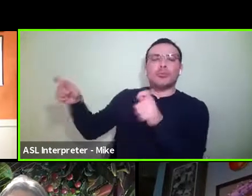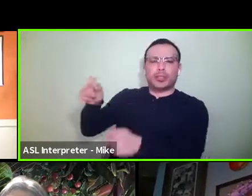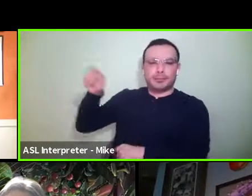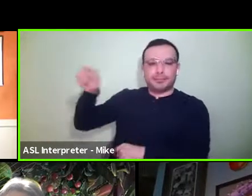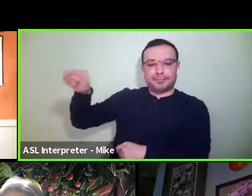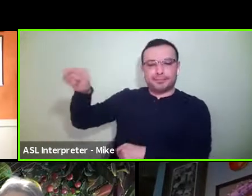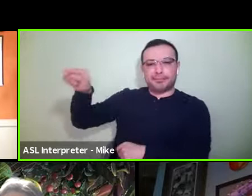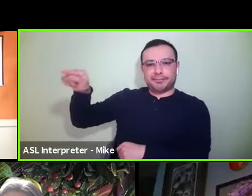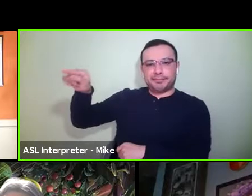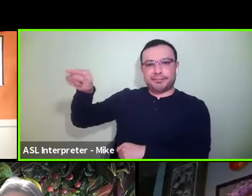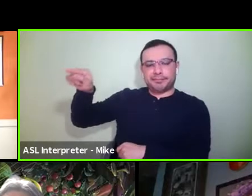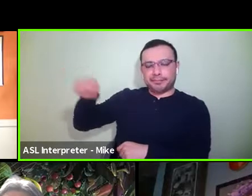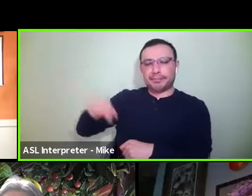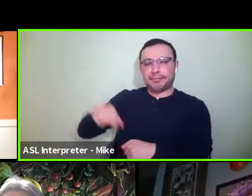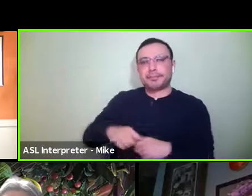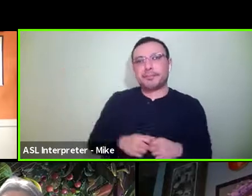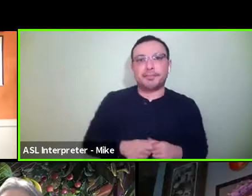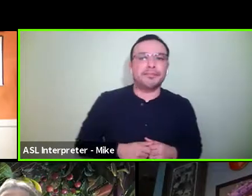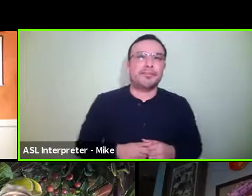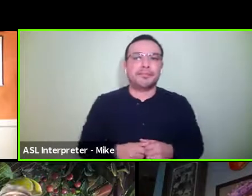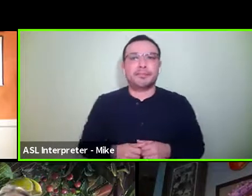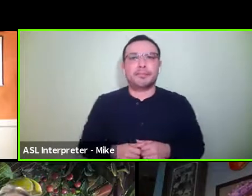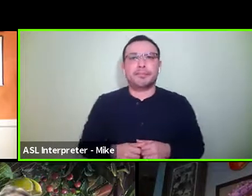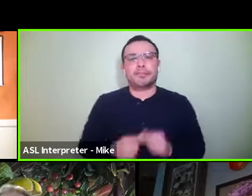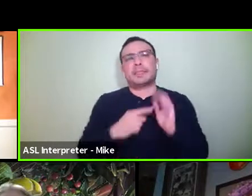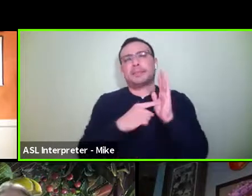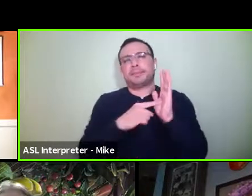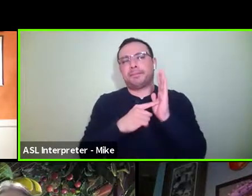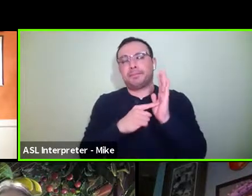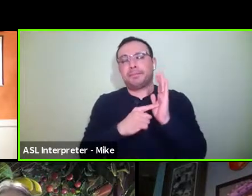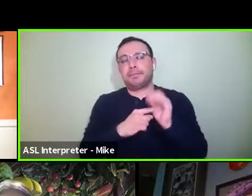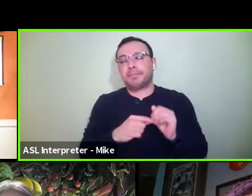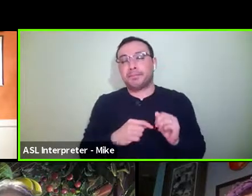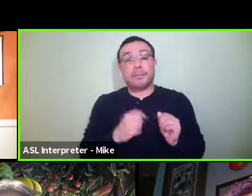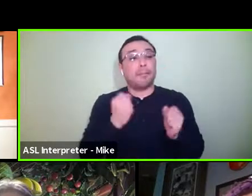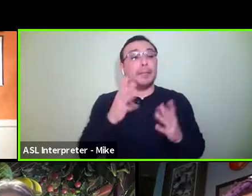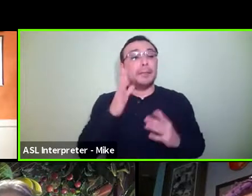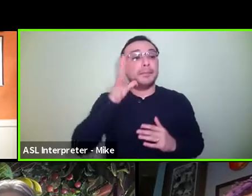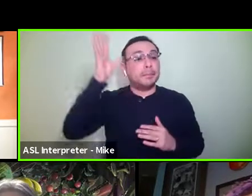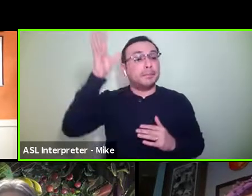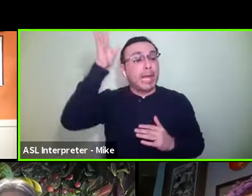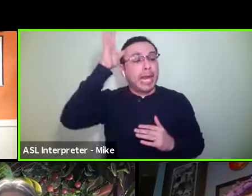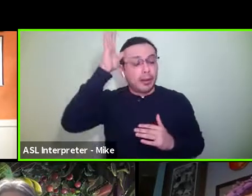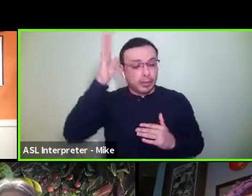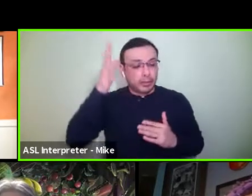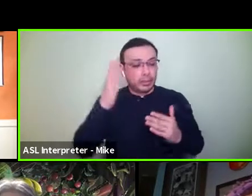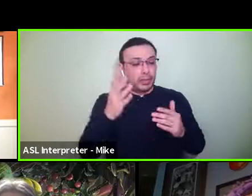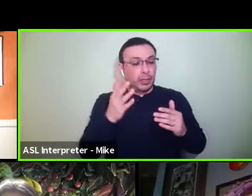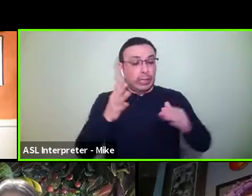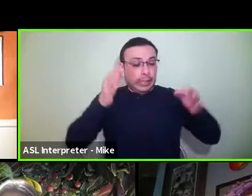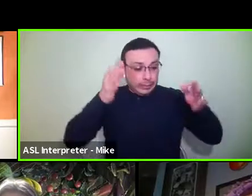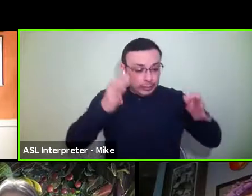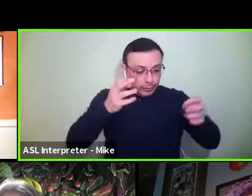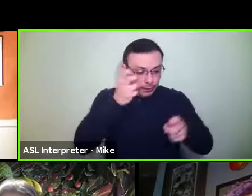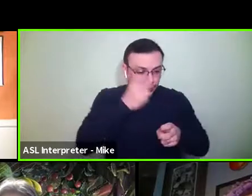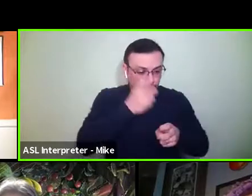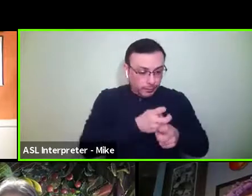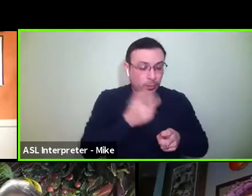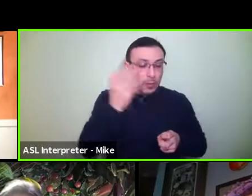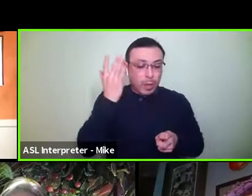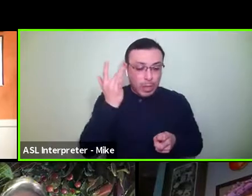they can't take time off from work, or they are afraid that their children are going to be